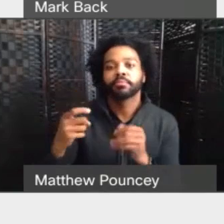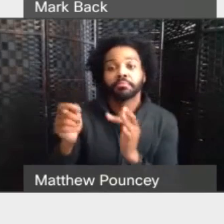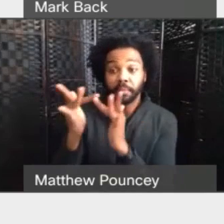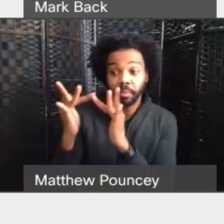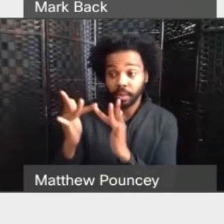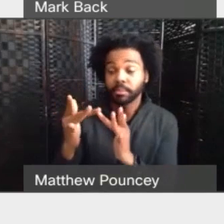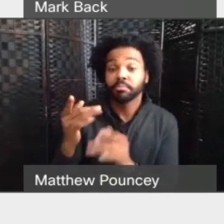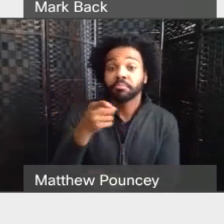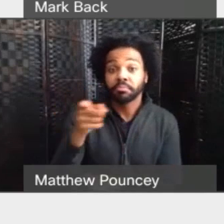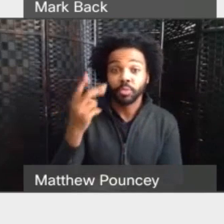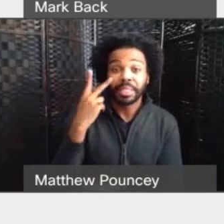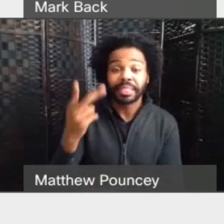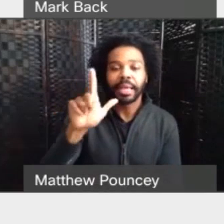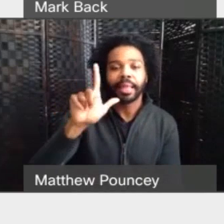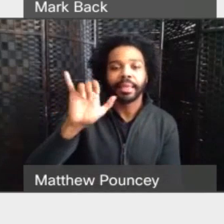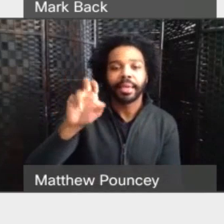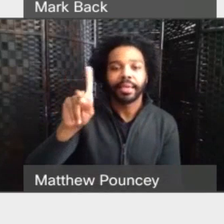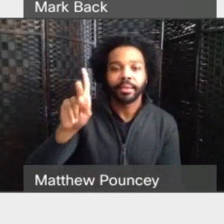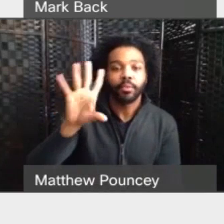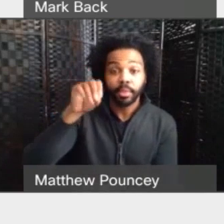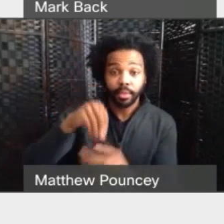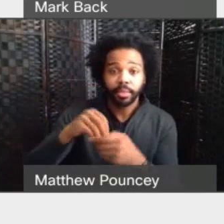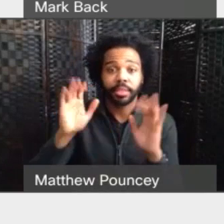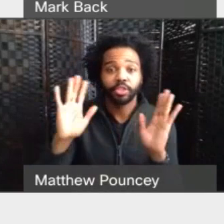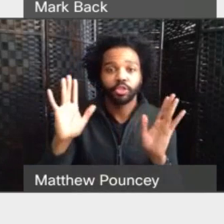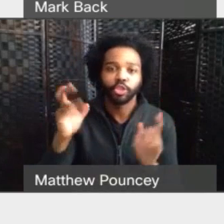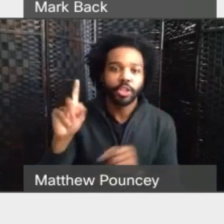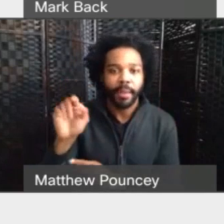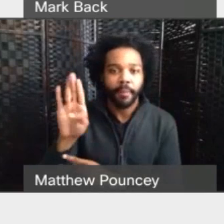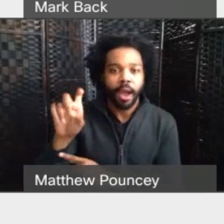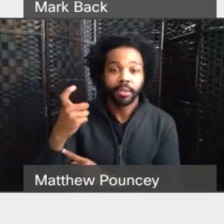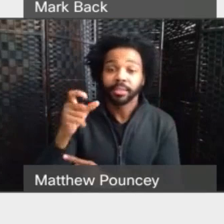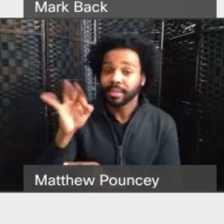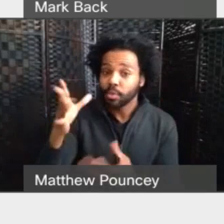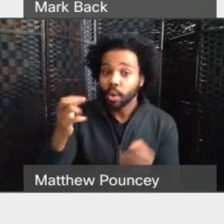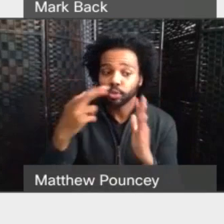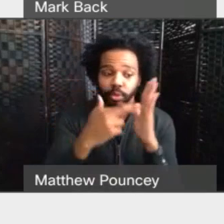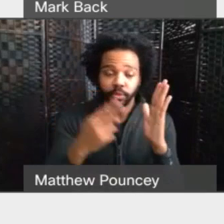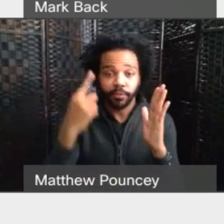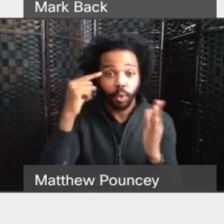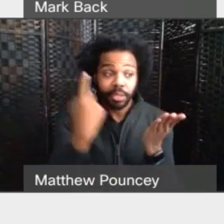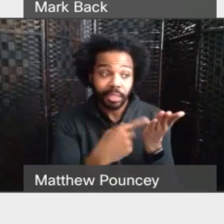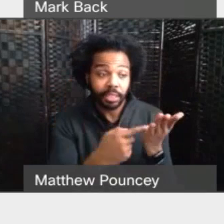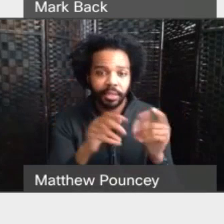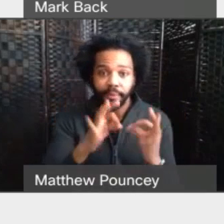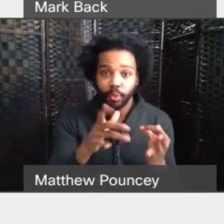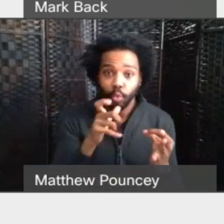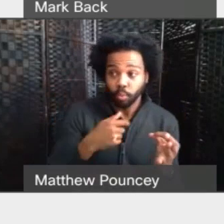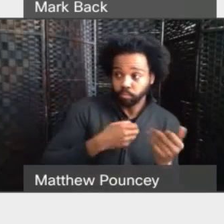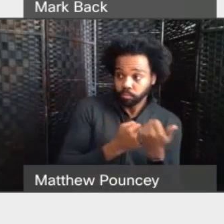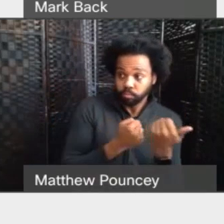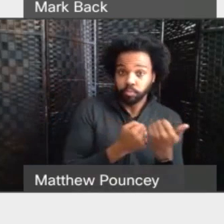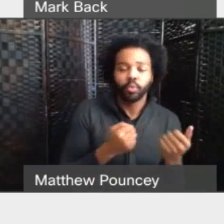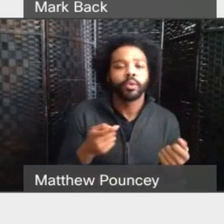chat box if you would like to register for the discussions for family and people we support on either the